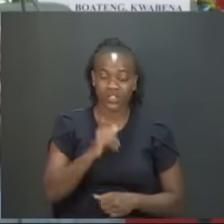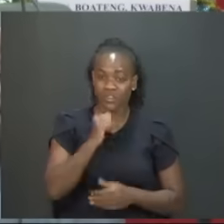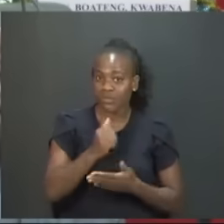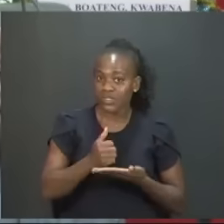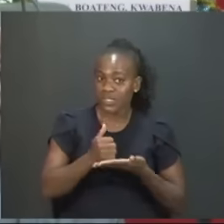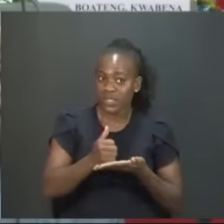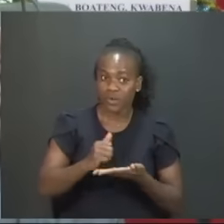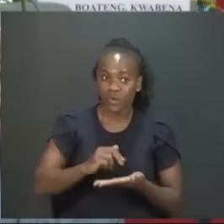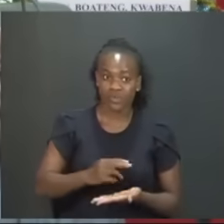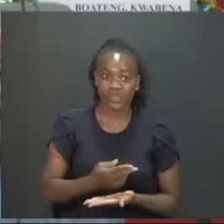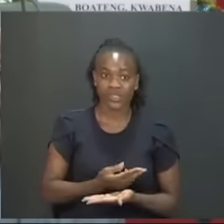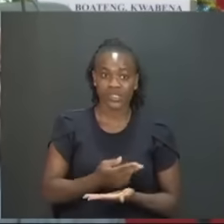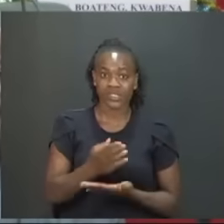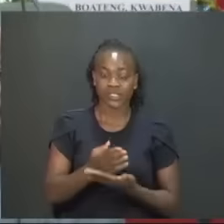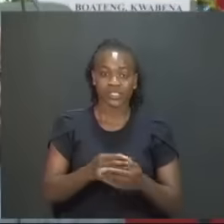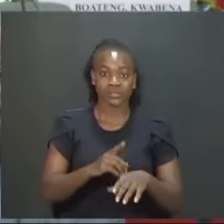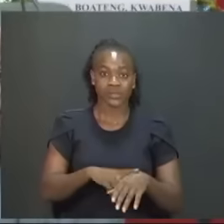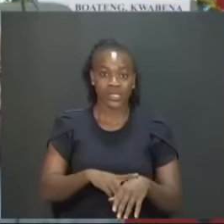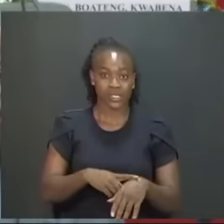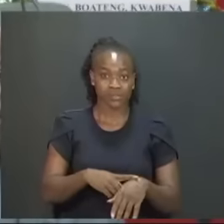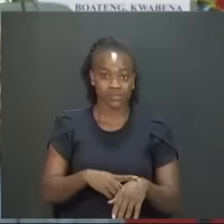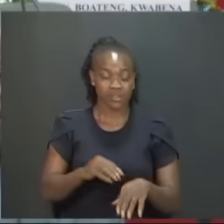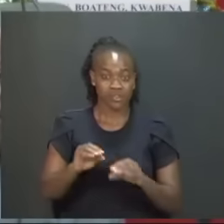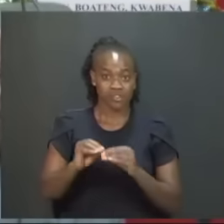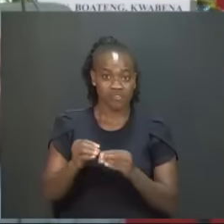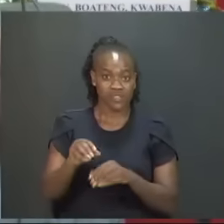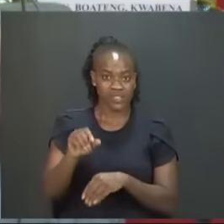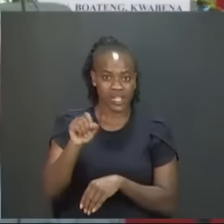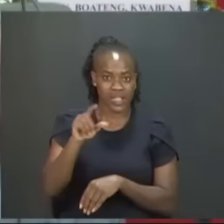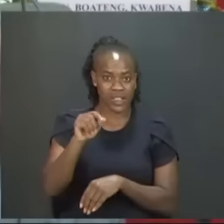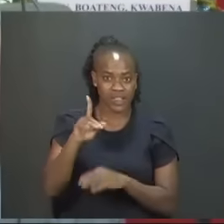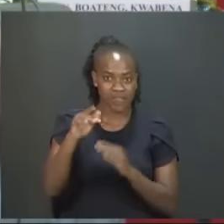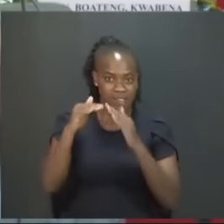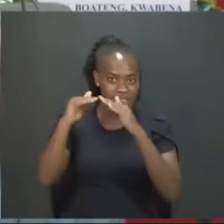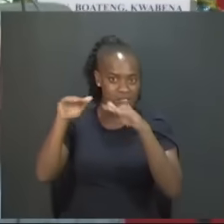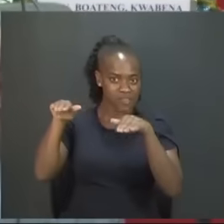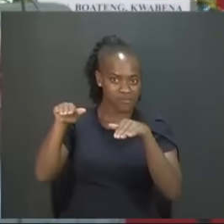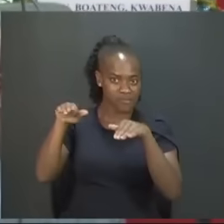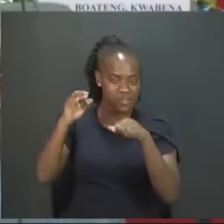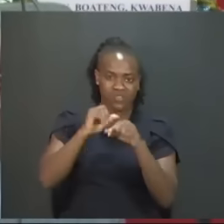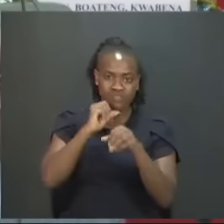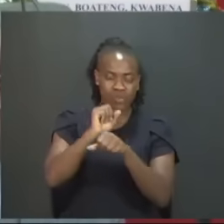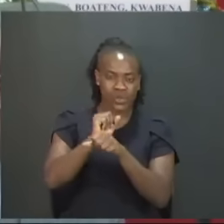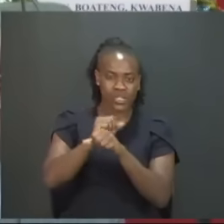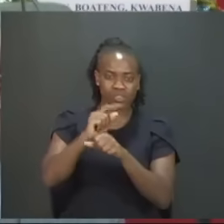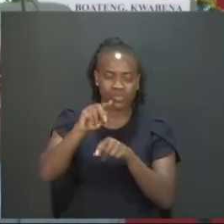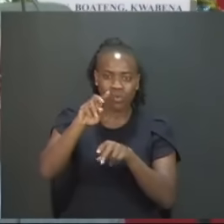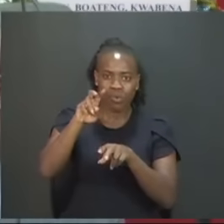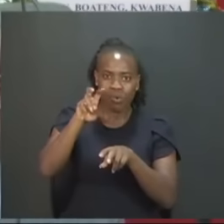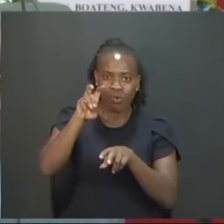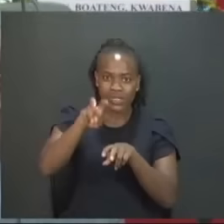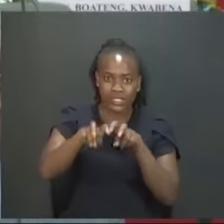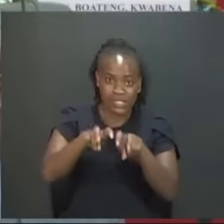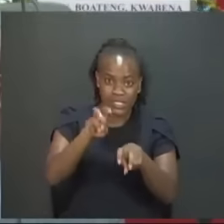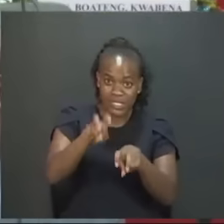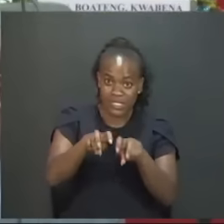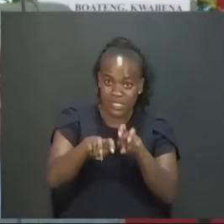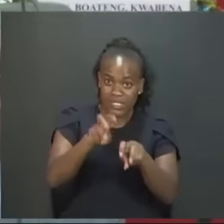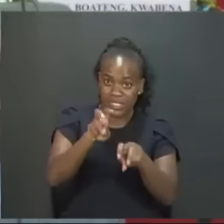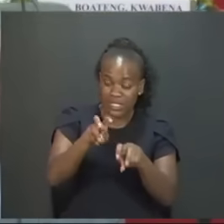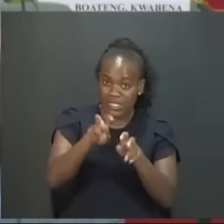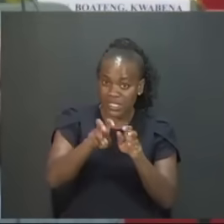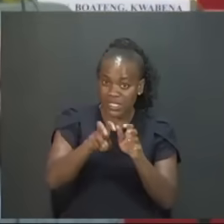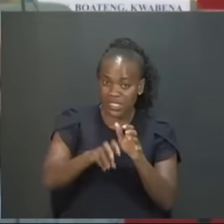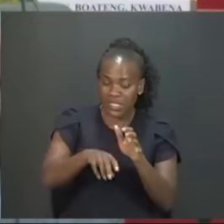us. Because at times, those of us on the 11th floor, if the lift is not working, you have to walk and look at the